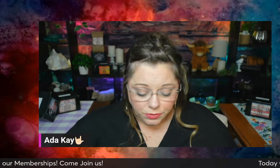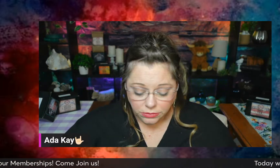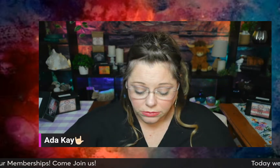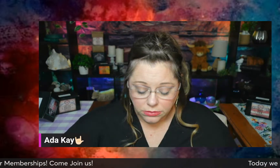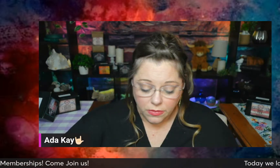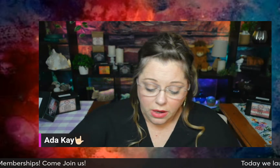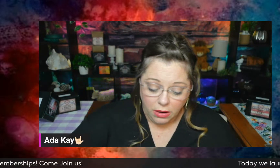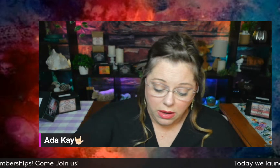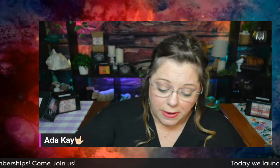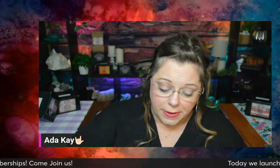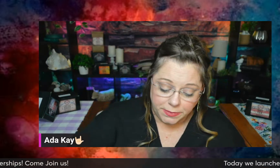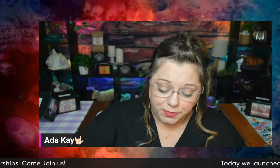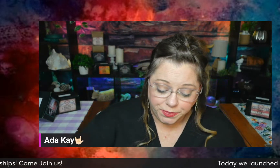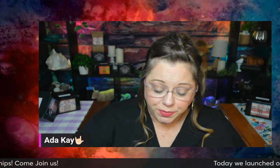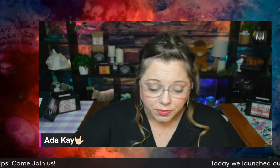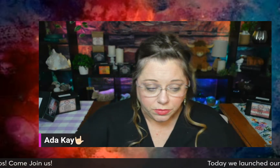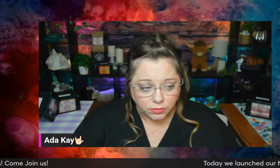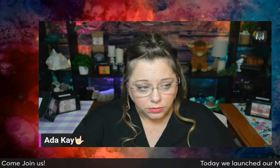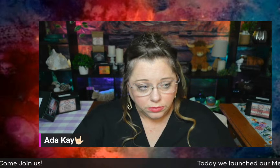And